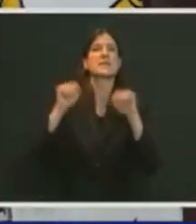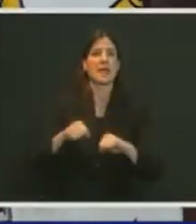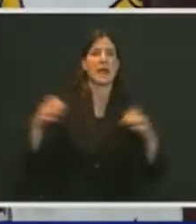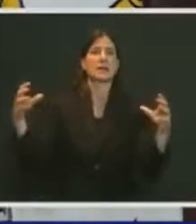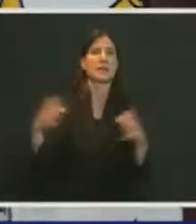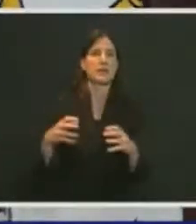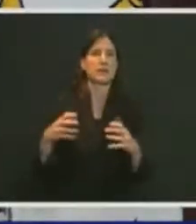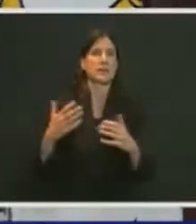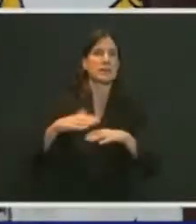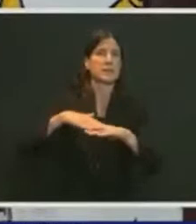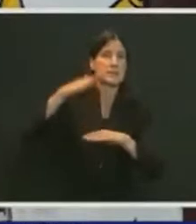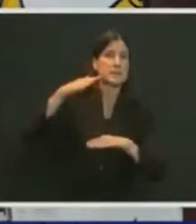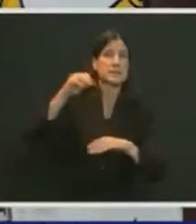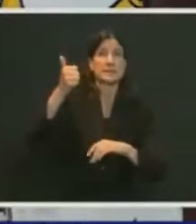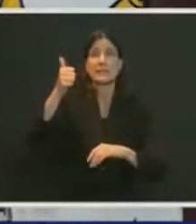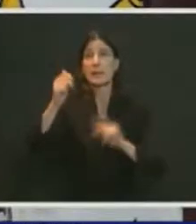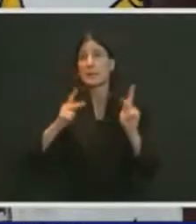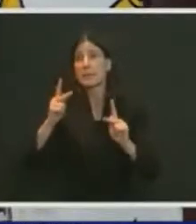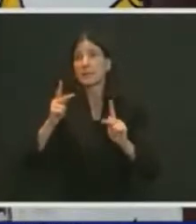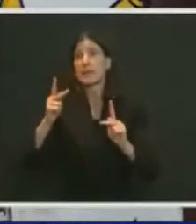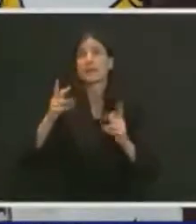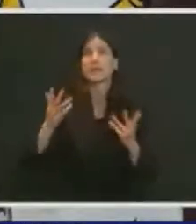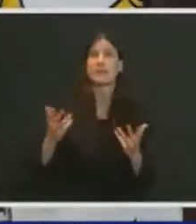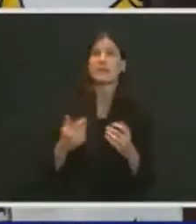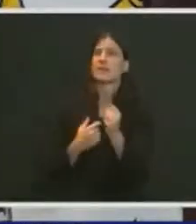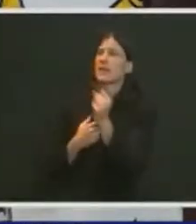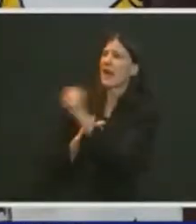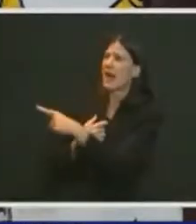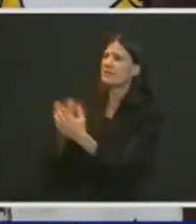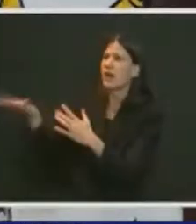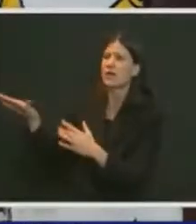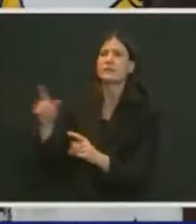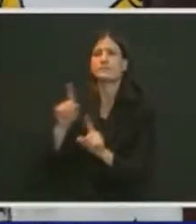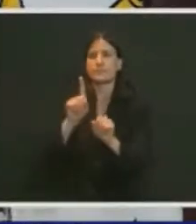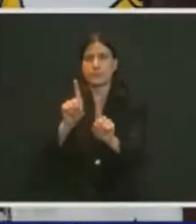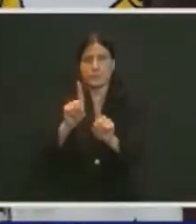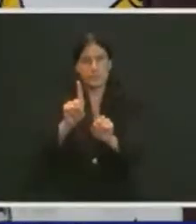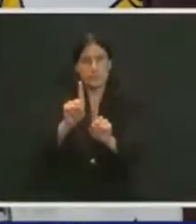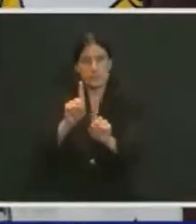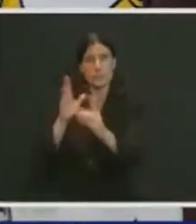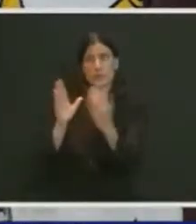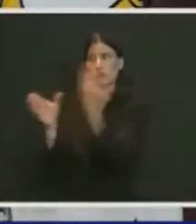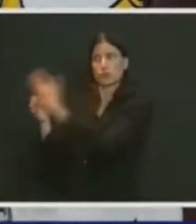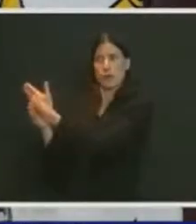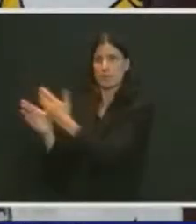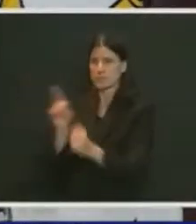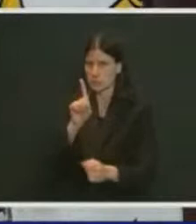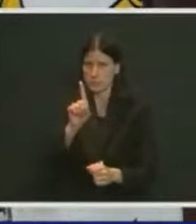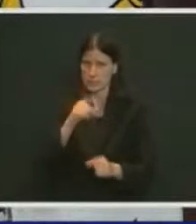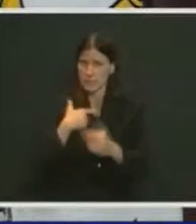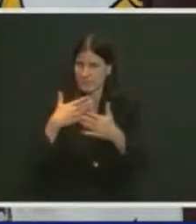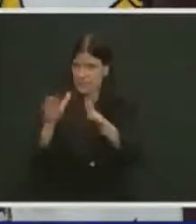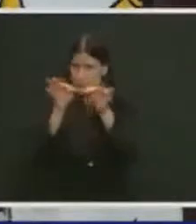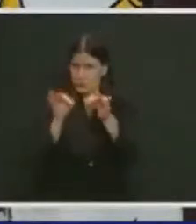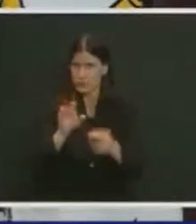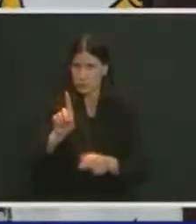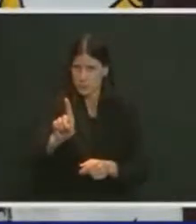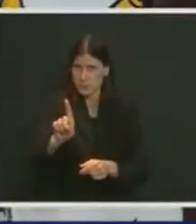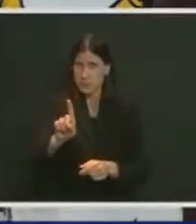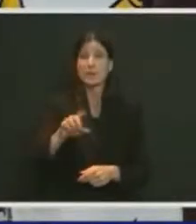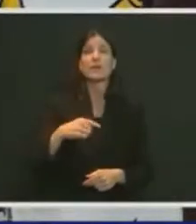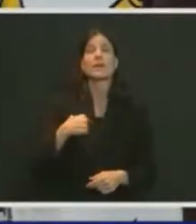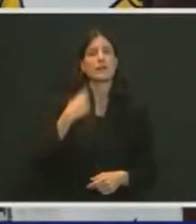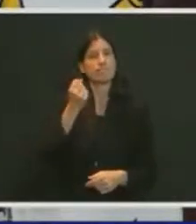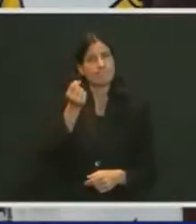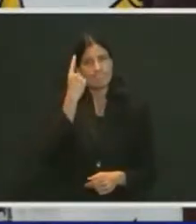to follow up on that. We don't know. So let me finish. So, I think the best, safest course of